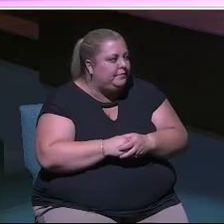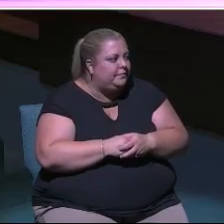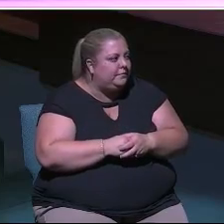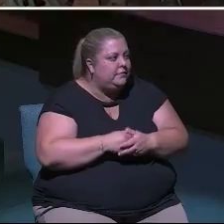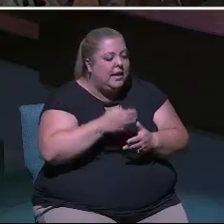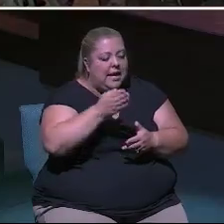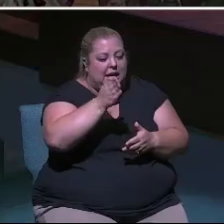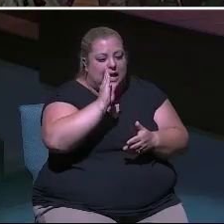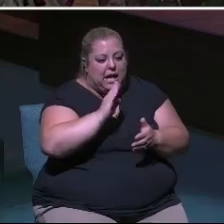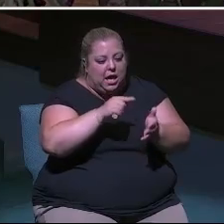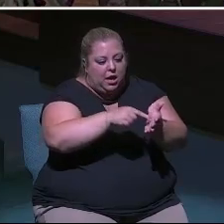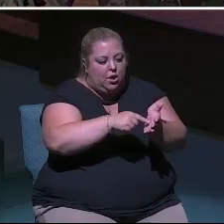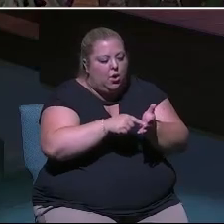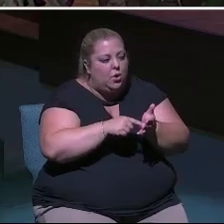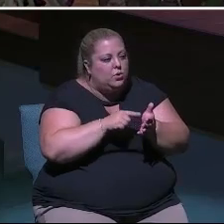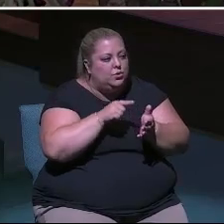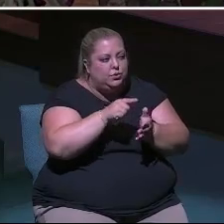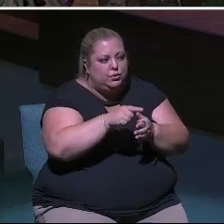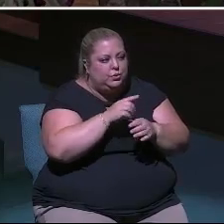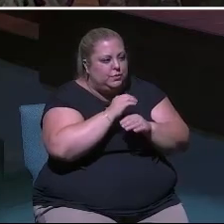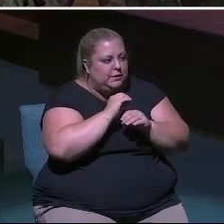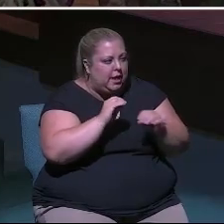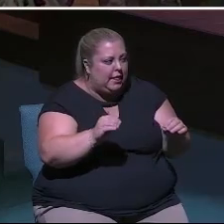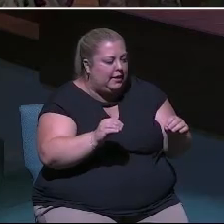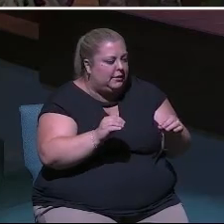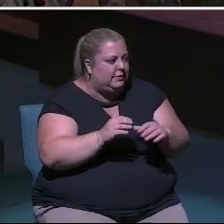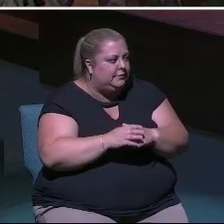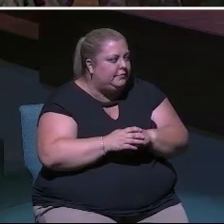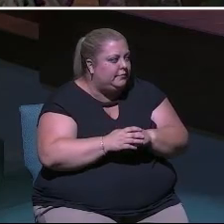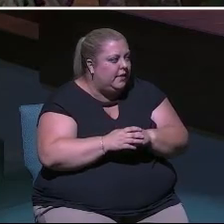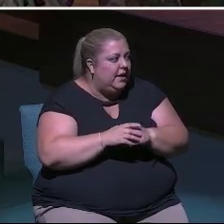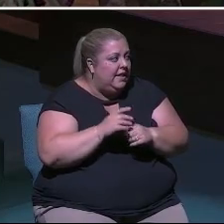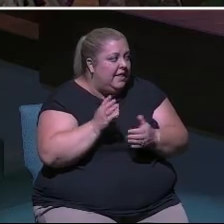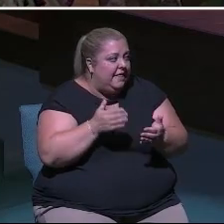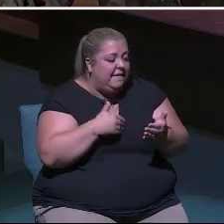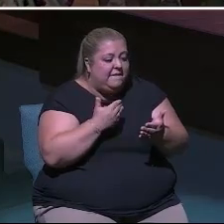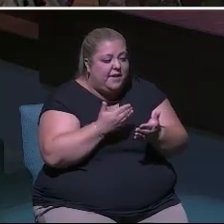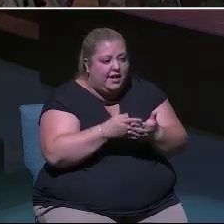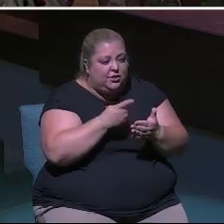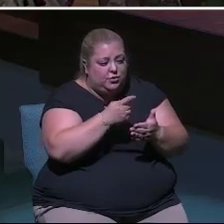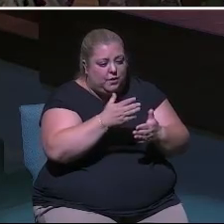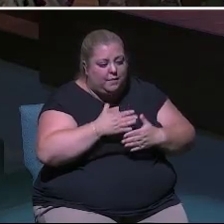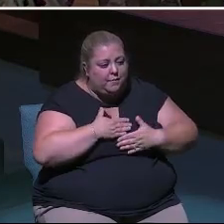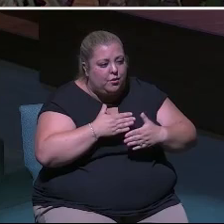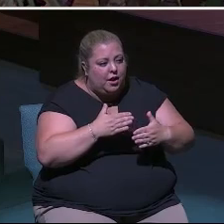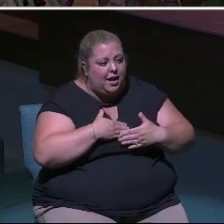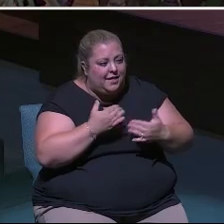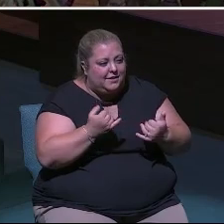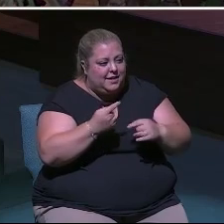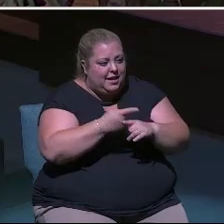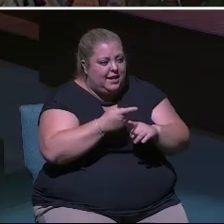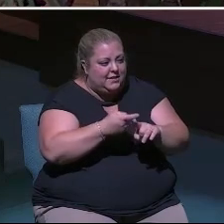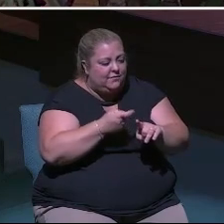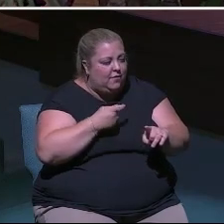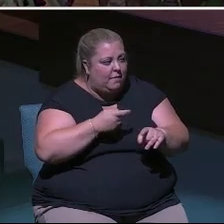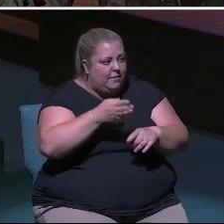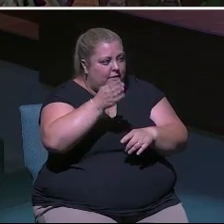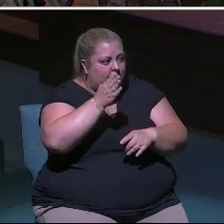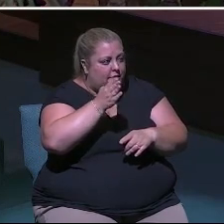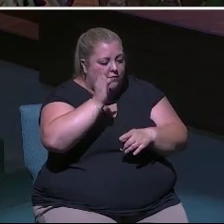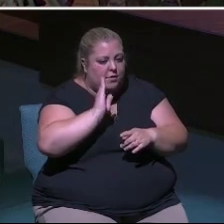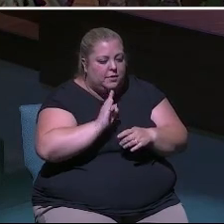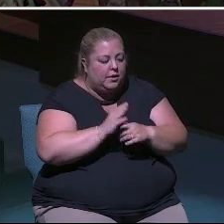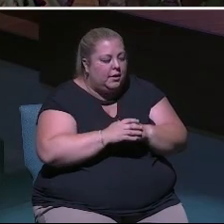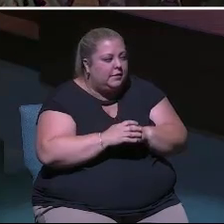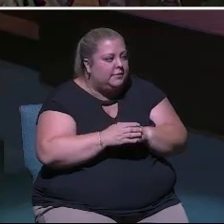you nothing. The fact that you're taking a breath today is a gift from the Lord. Don't think for a moment that God owes you anything,